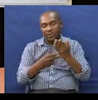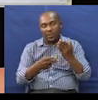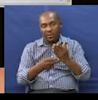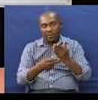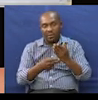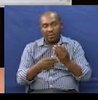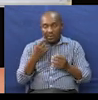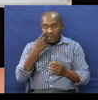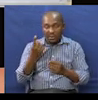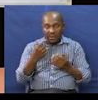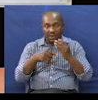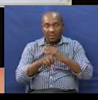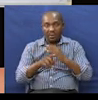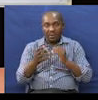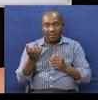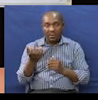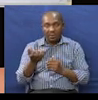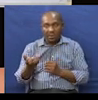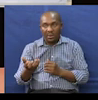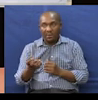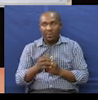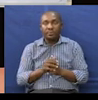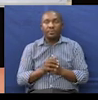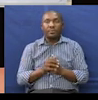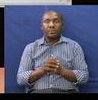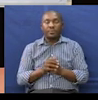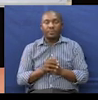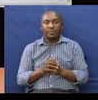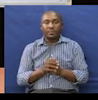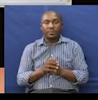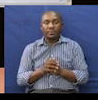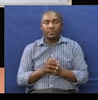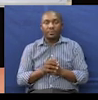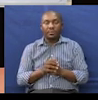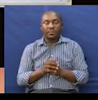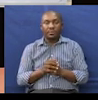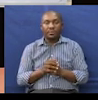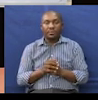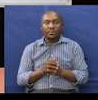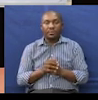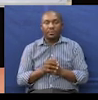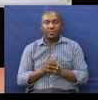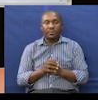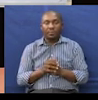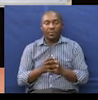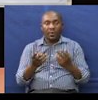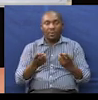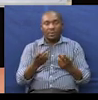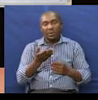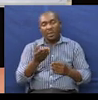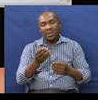these societies. Also, another key characteristic of communalism is